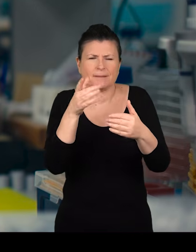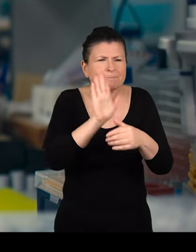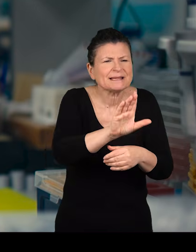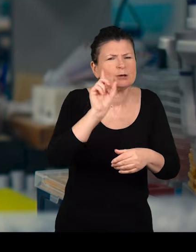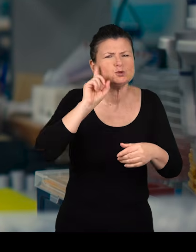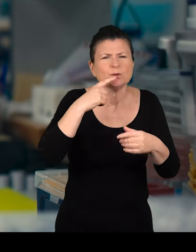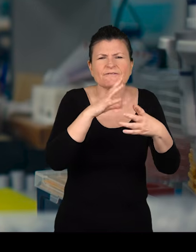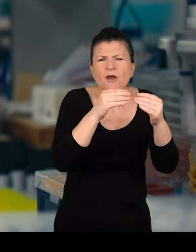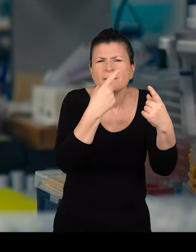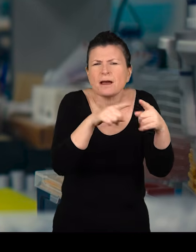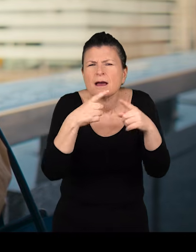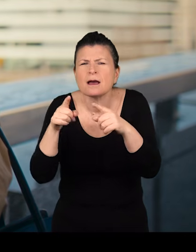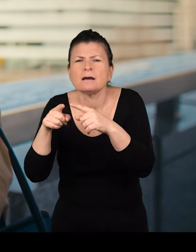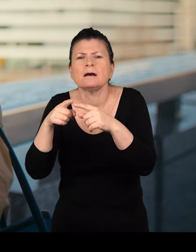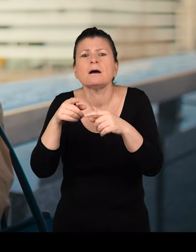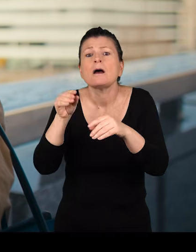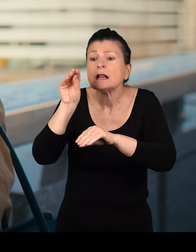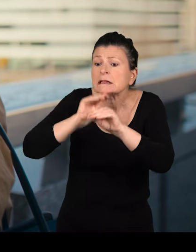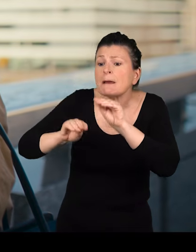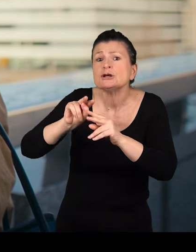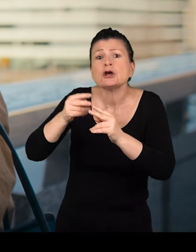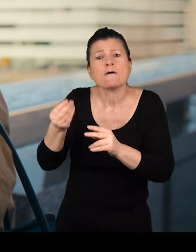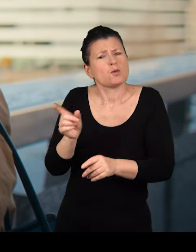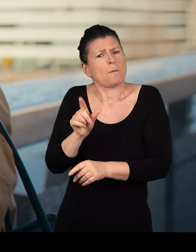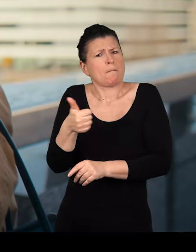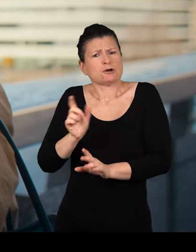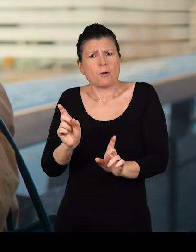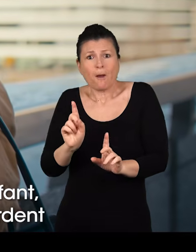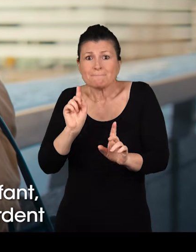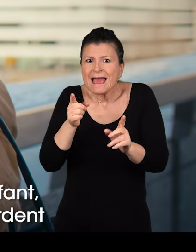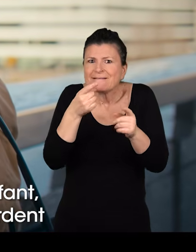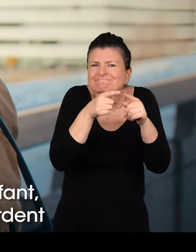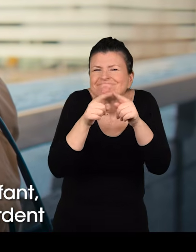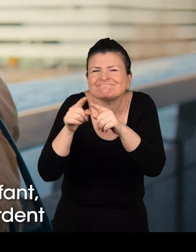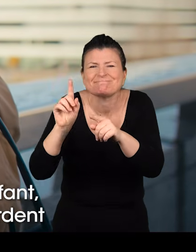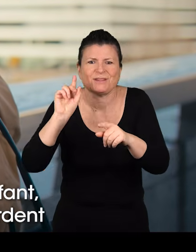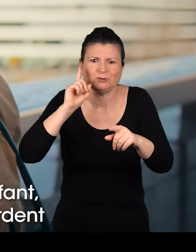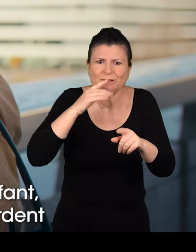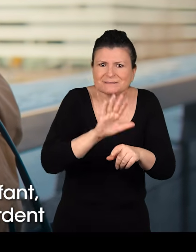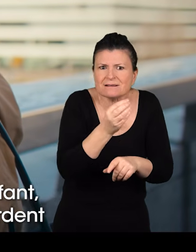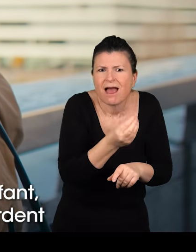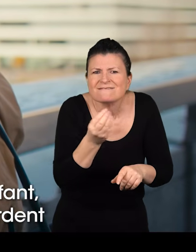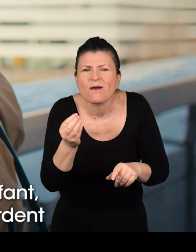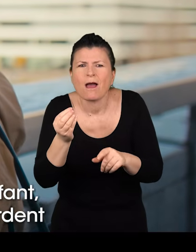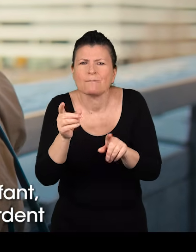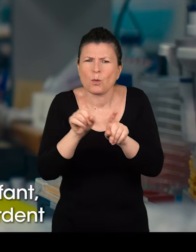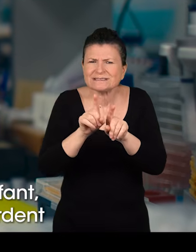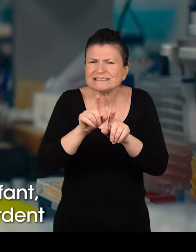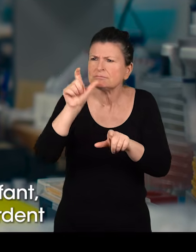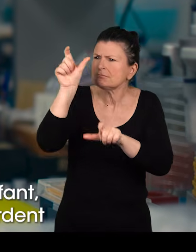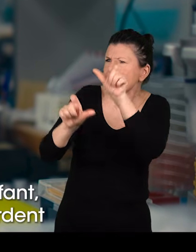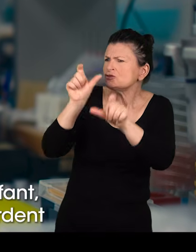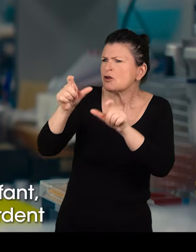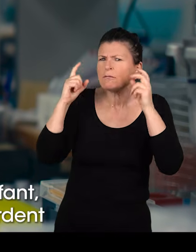many different forms of deafness, not just gene therapy for children with specific forms of genetic deafness, but also